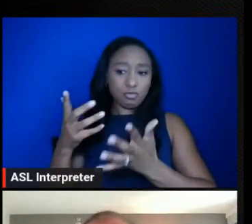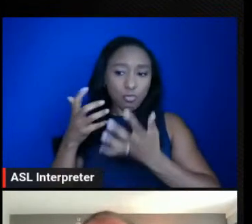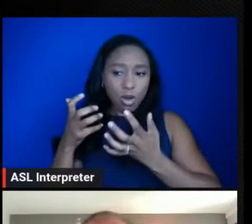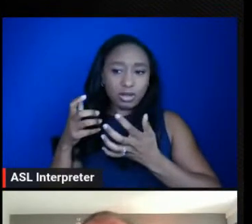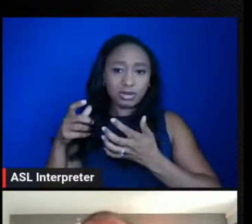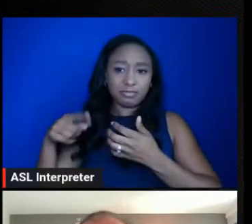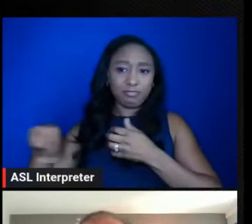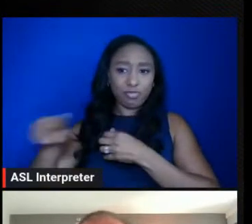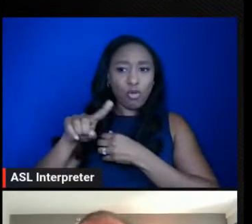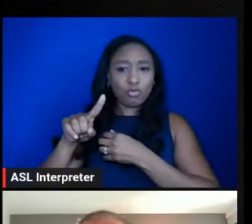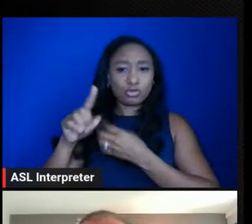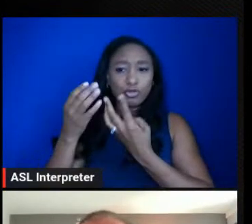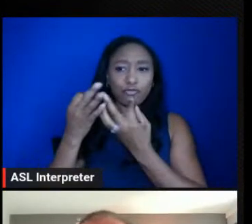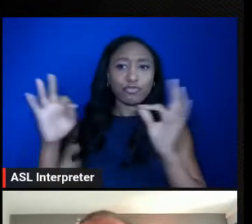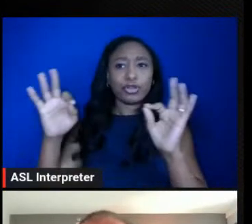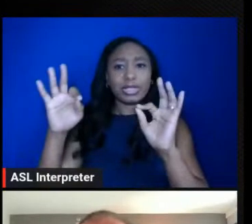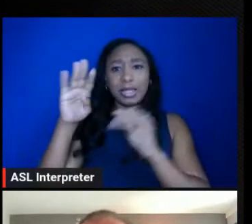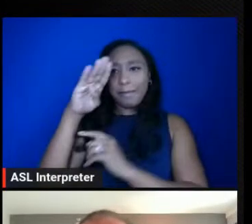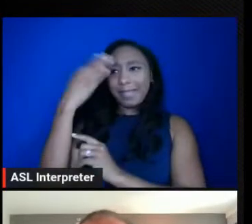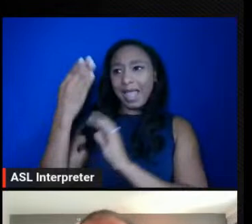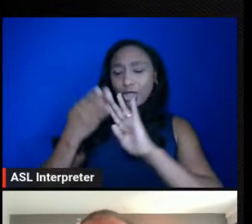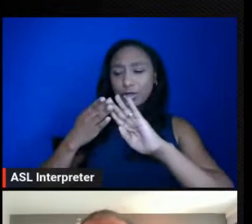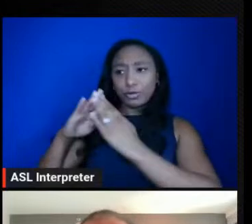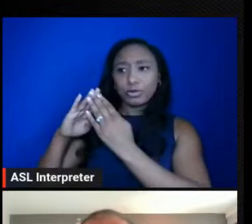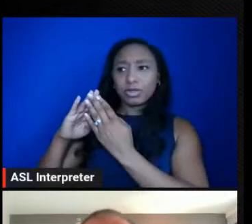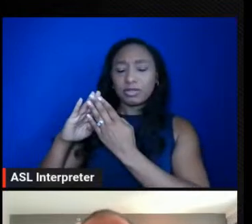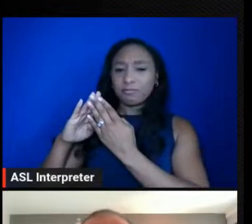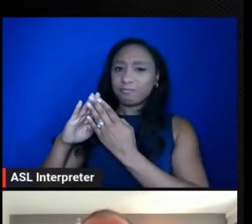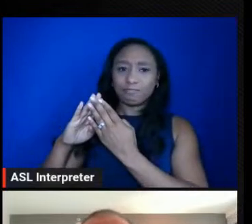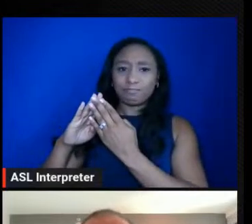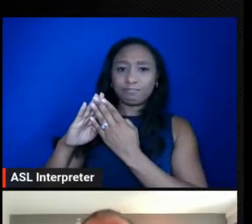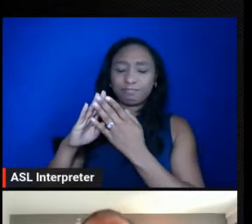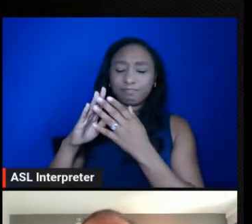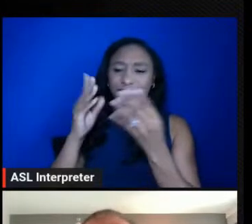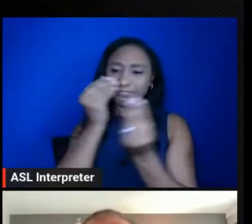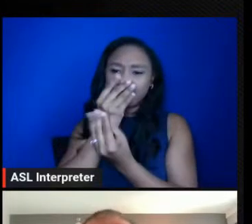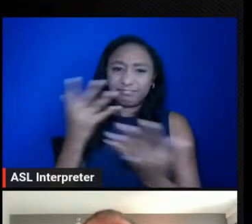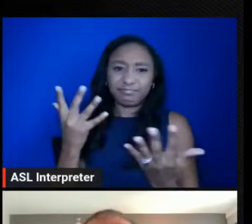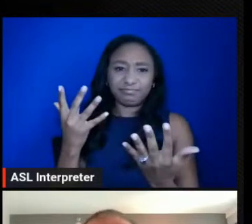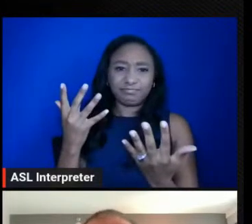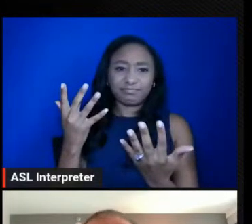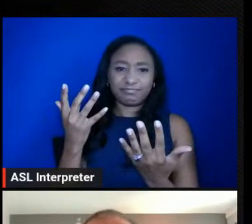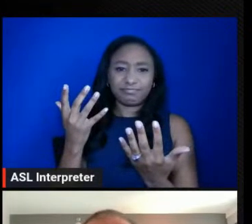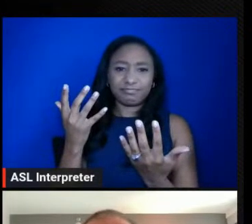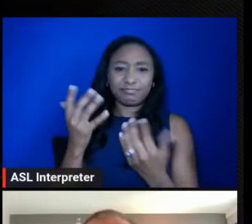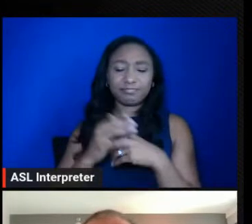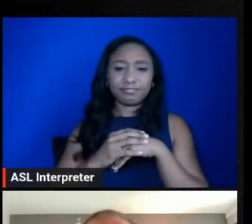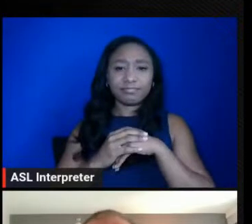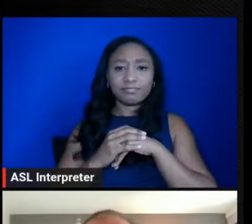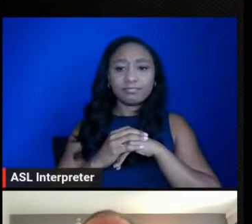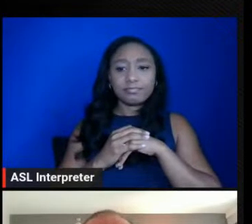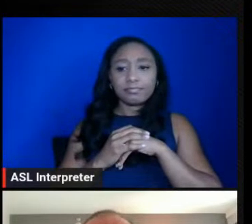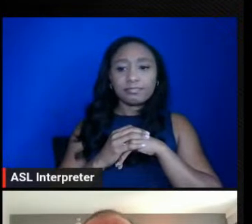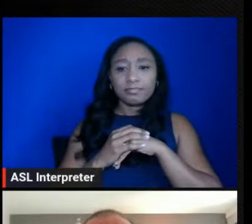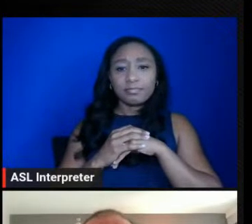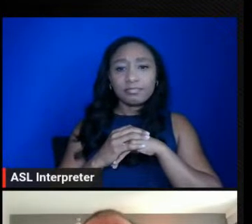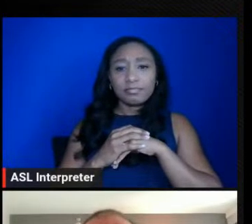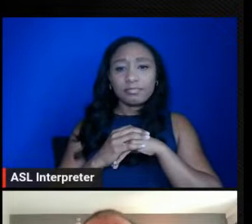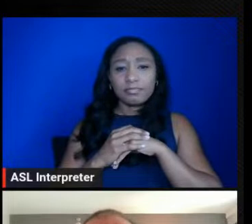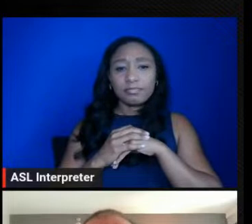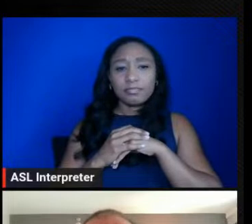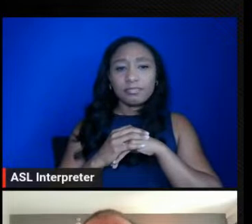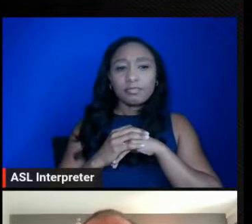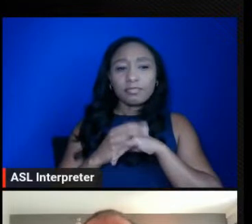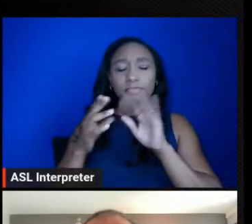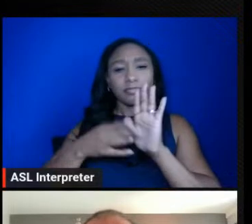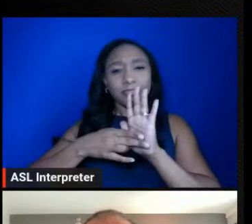free black community relentlessly, putting bullseyes on their backs, putting prices on